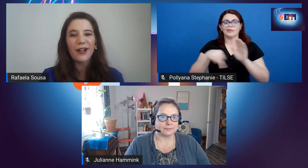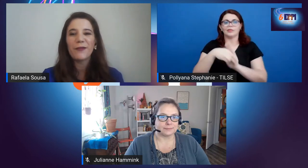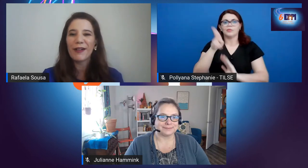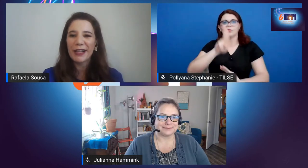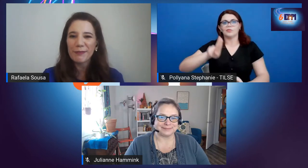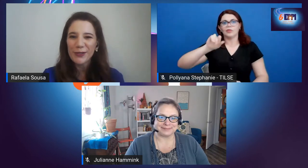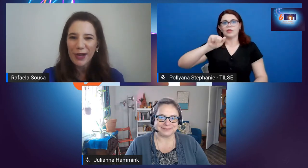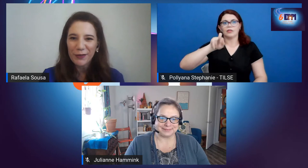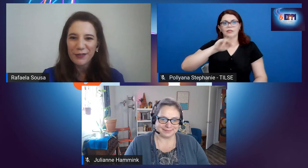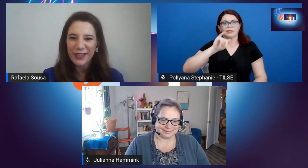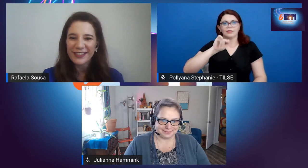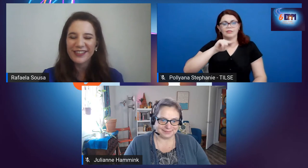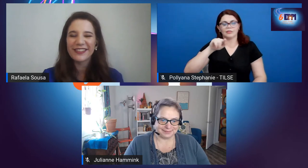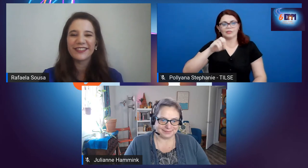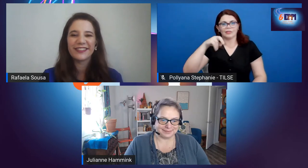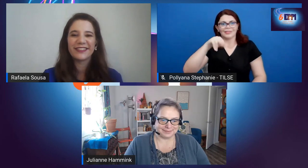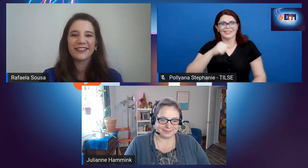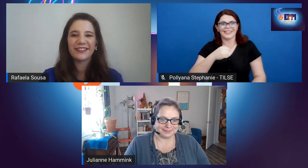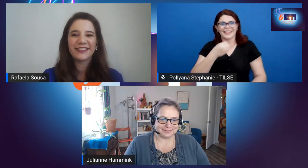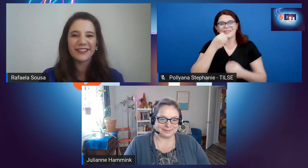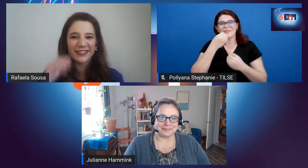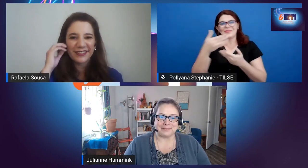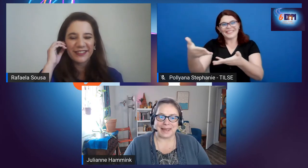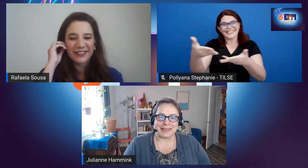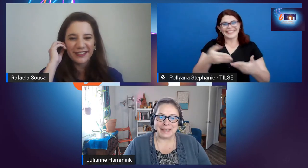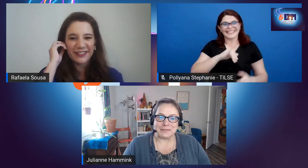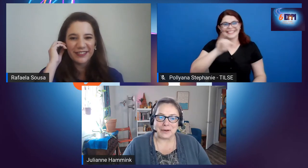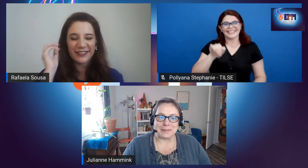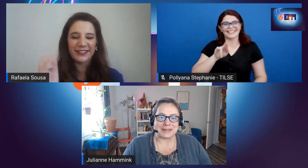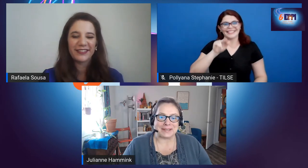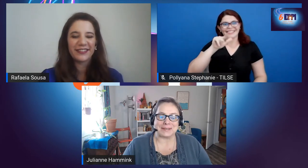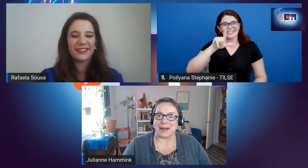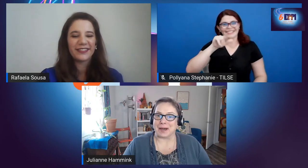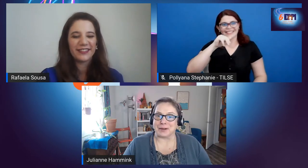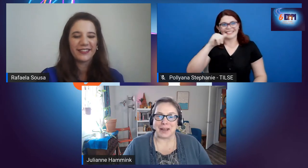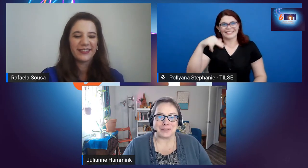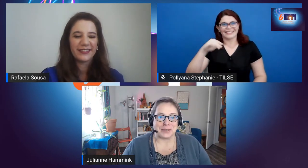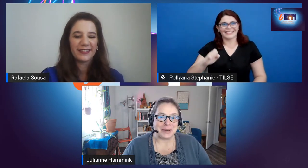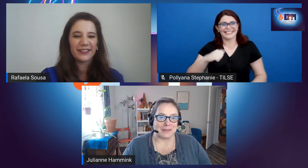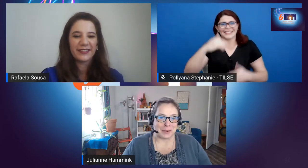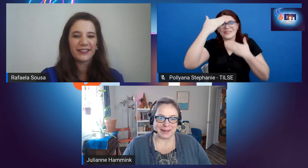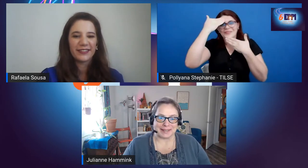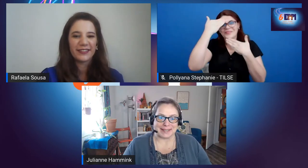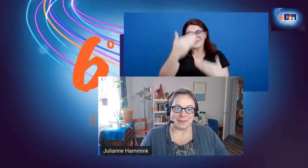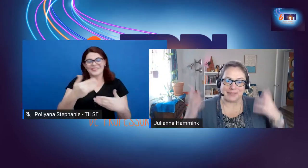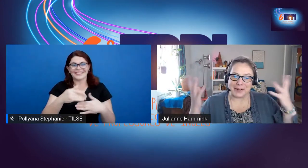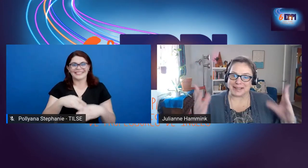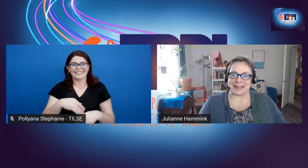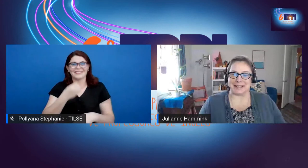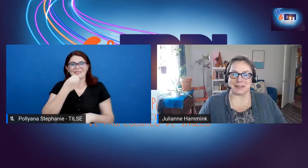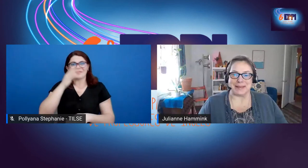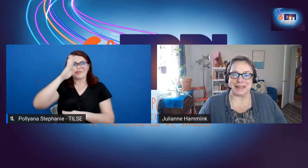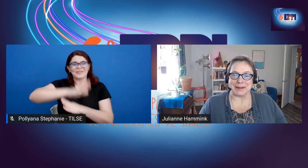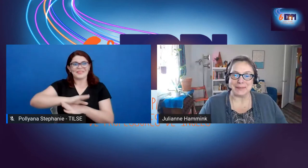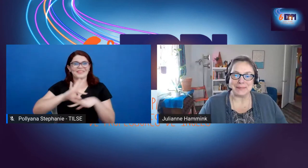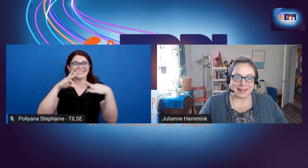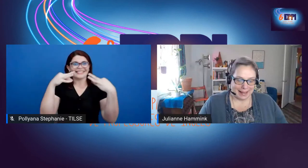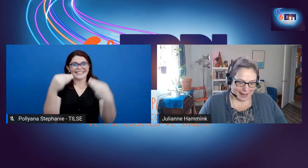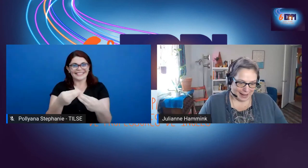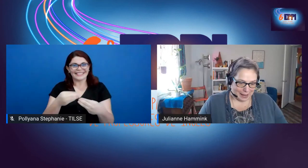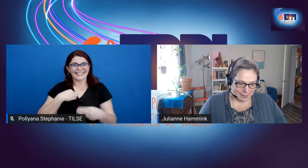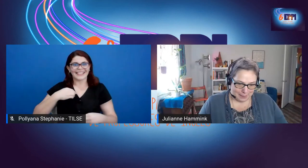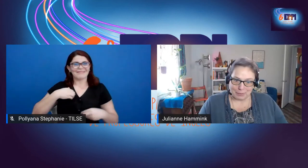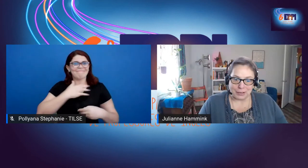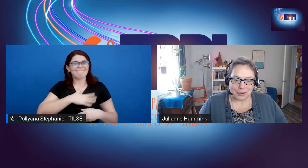Julianne, welcome to our event. Thank you very much. Good afternoon, everyone. I'm very excited to be